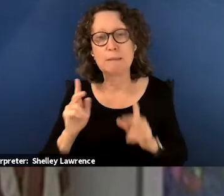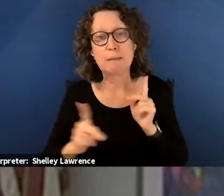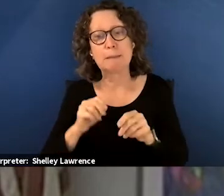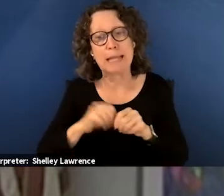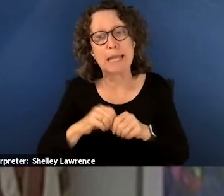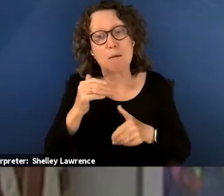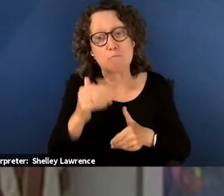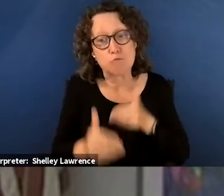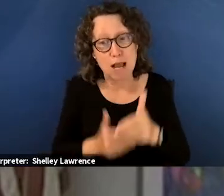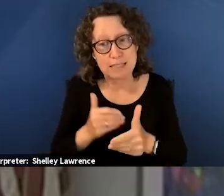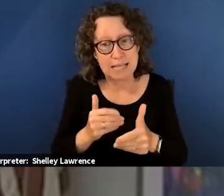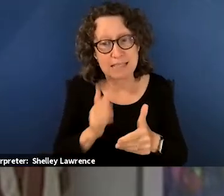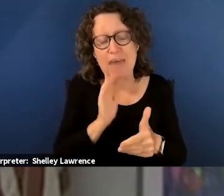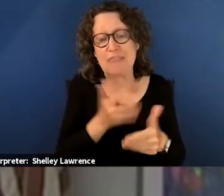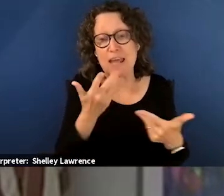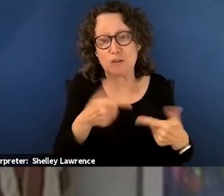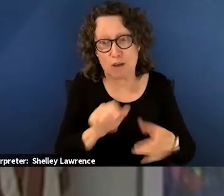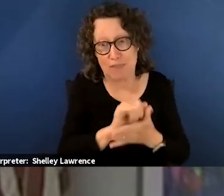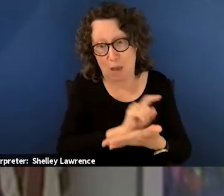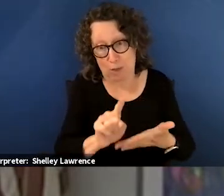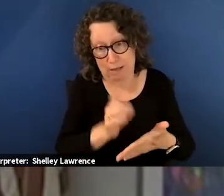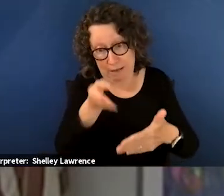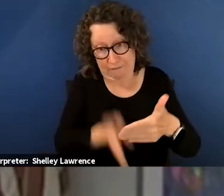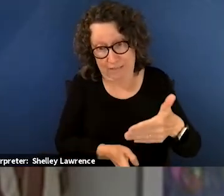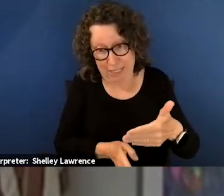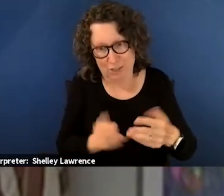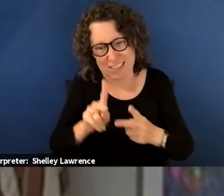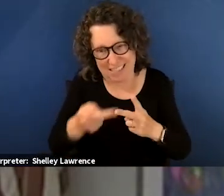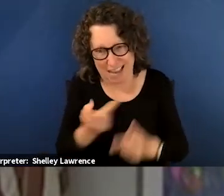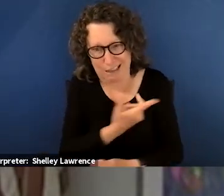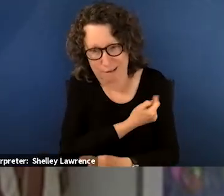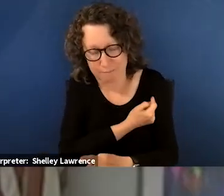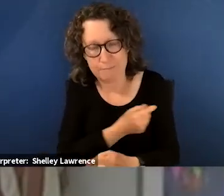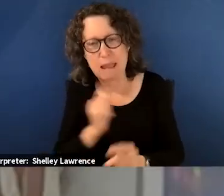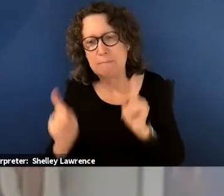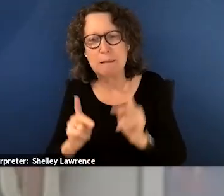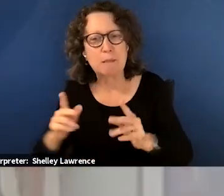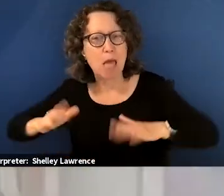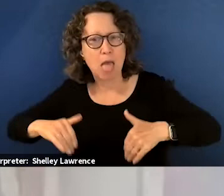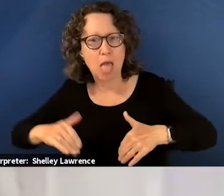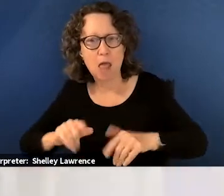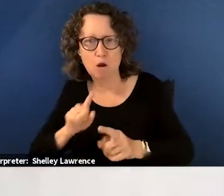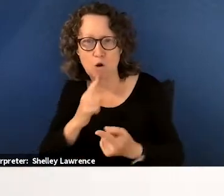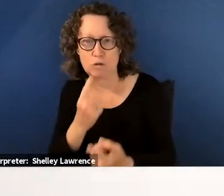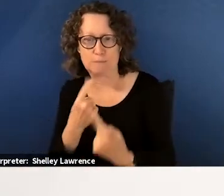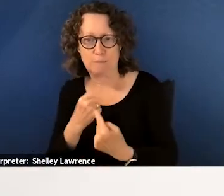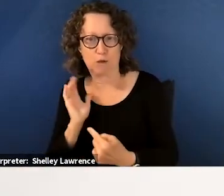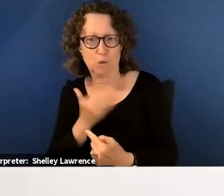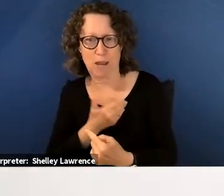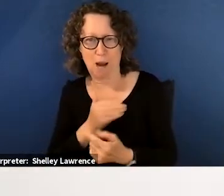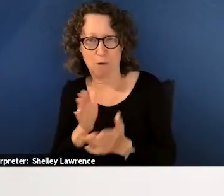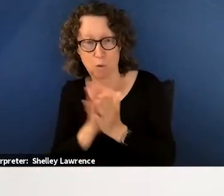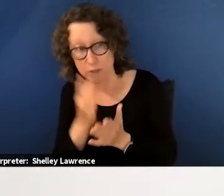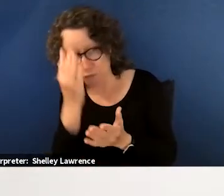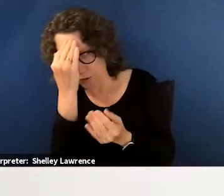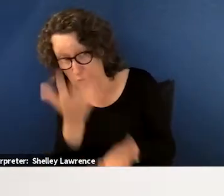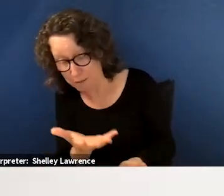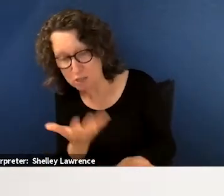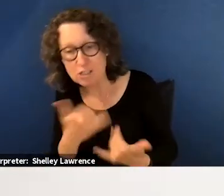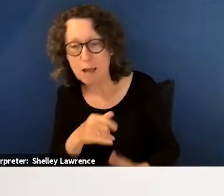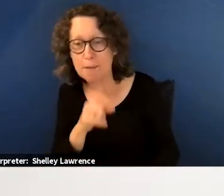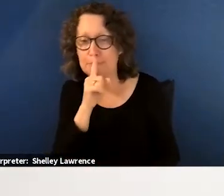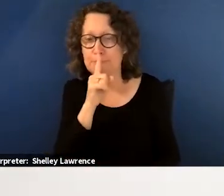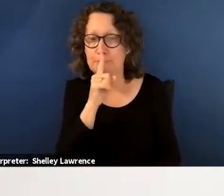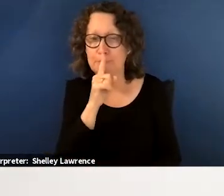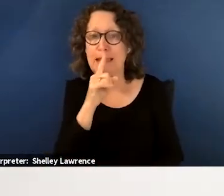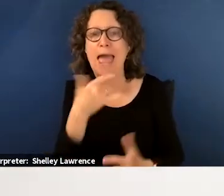process but then completed the process, and then individuals who had not yet responded to our request for information and now